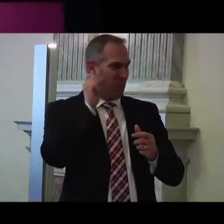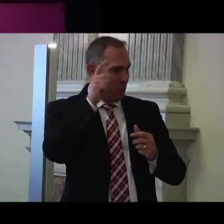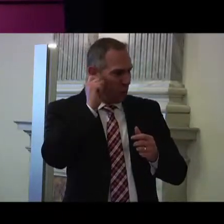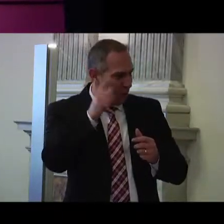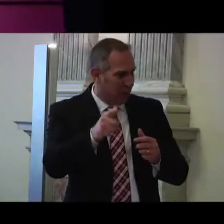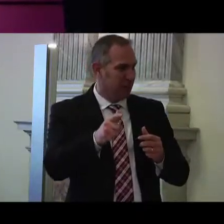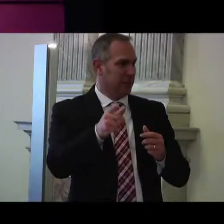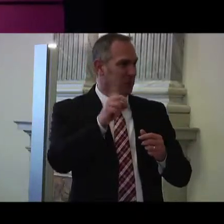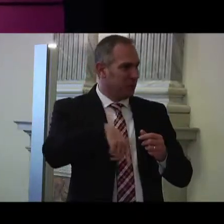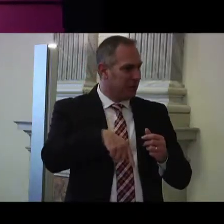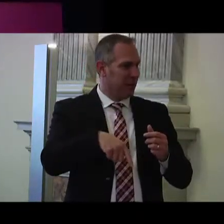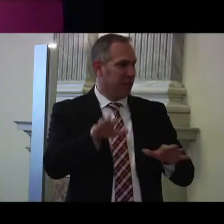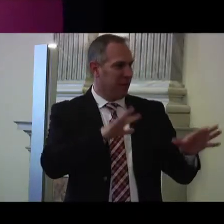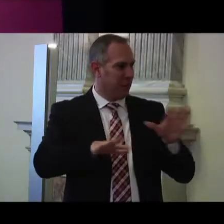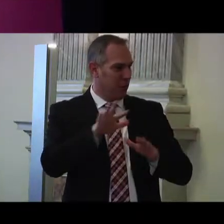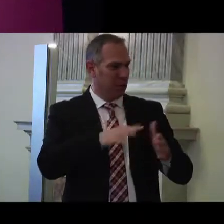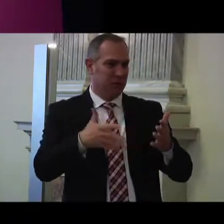access to information.